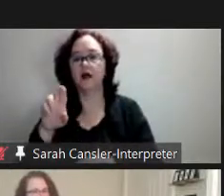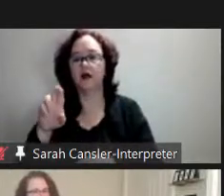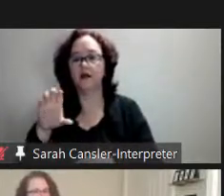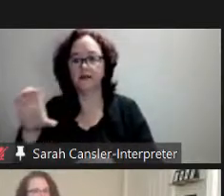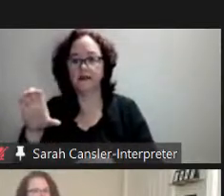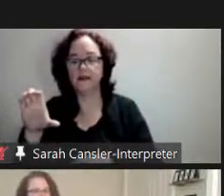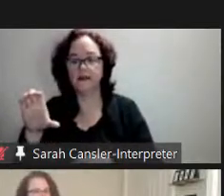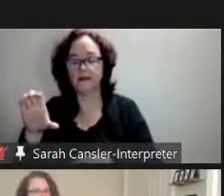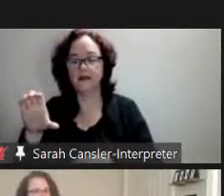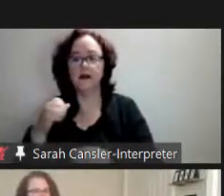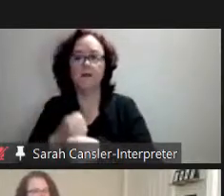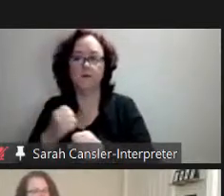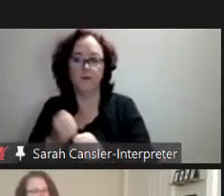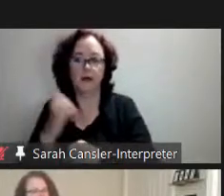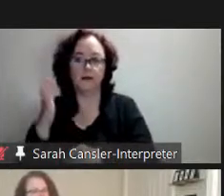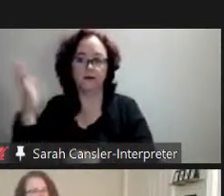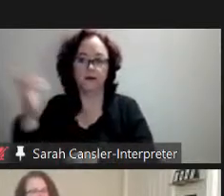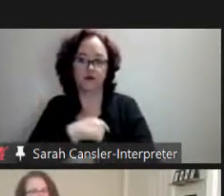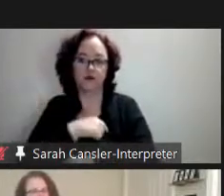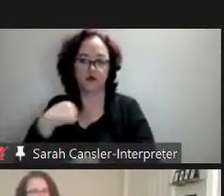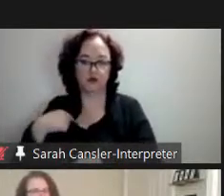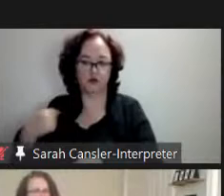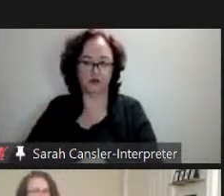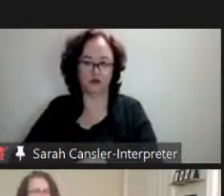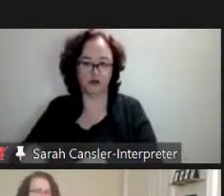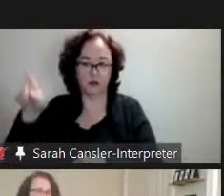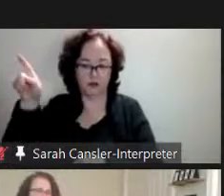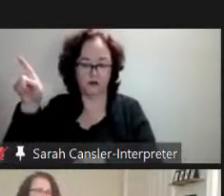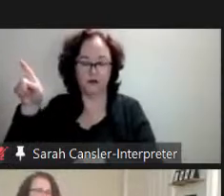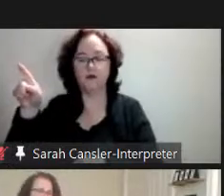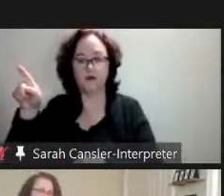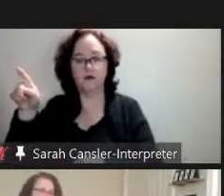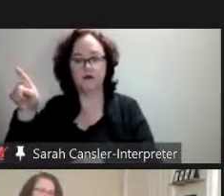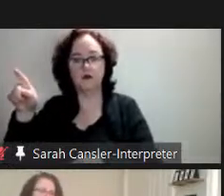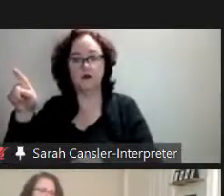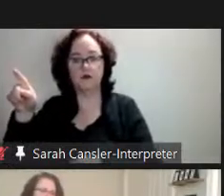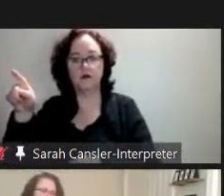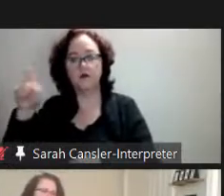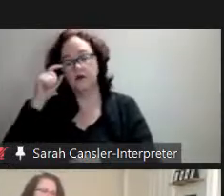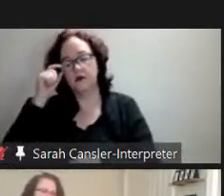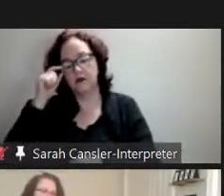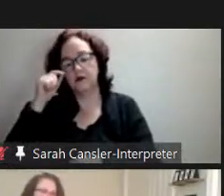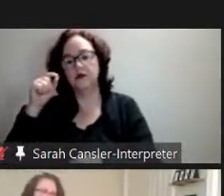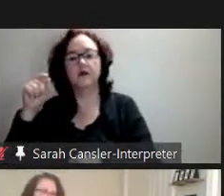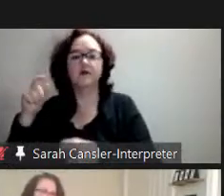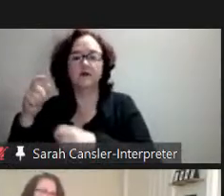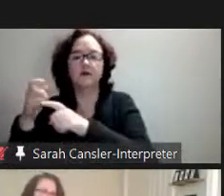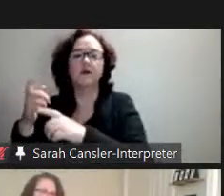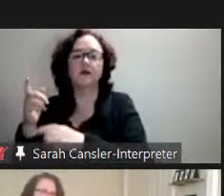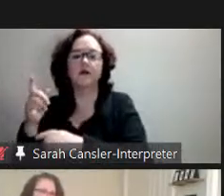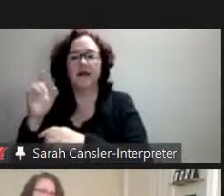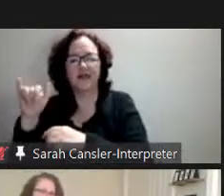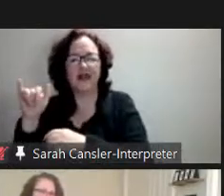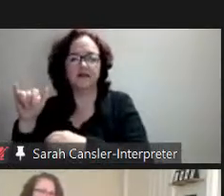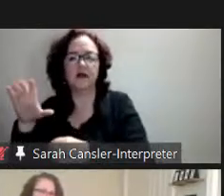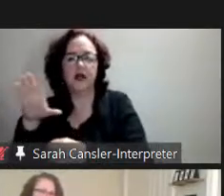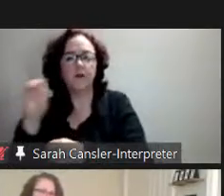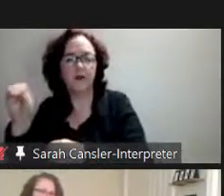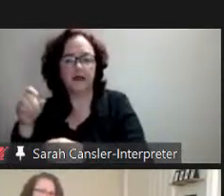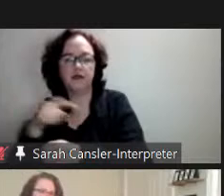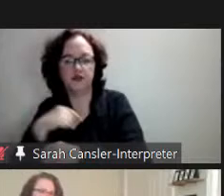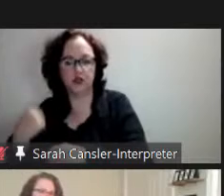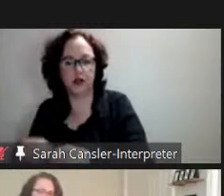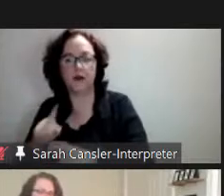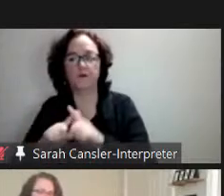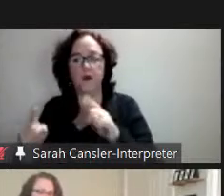company that is actually manufacturing these cars in the Hegewisch neighborhood in Chicago. We have awarded